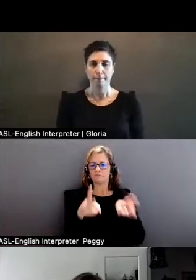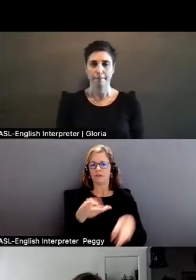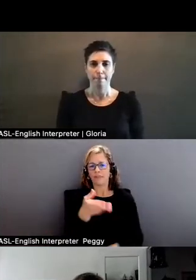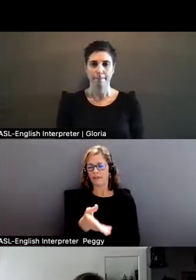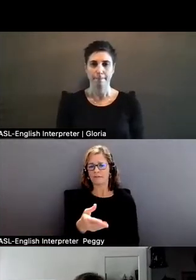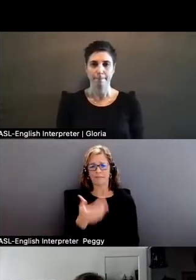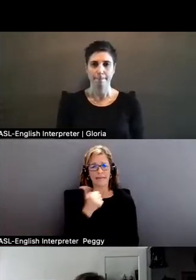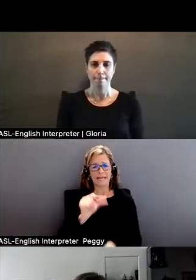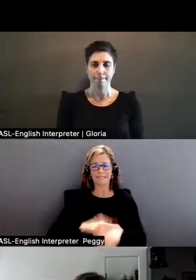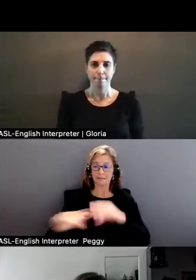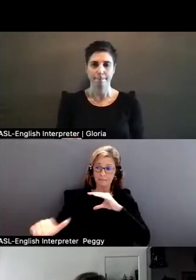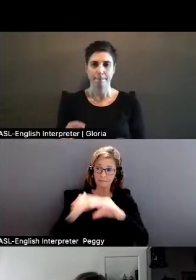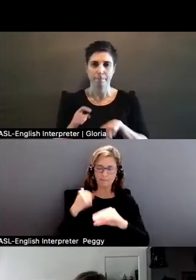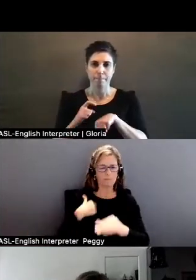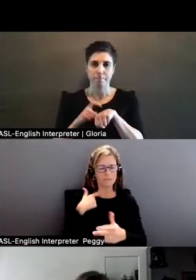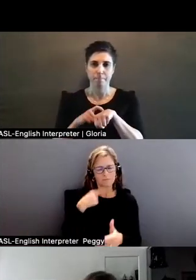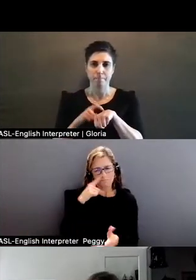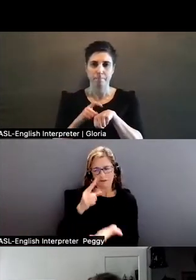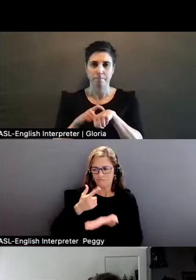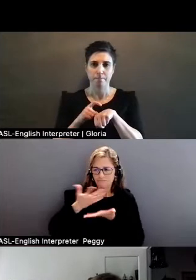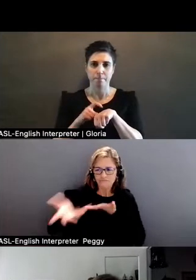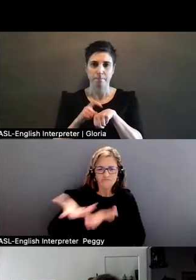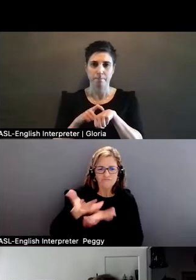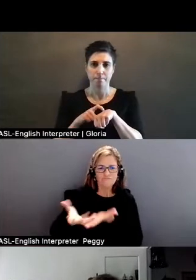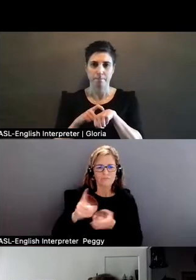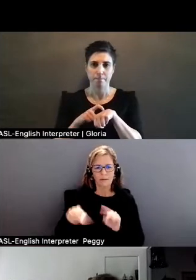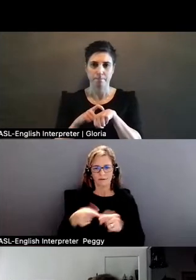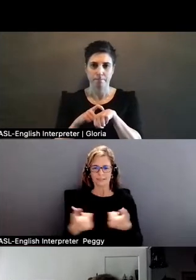an email at any time.